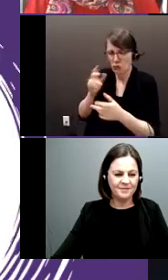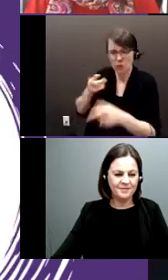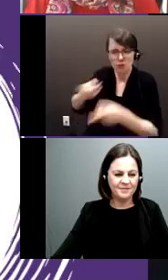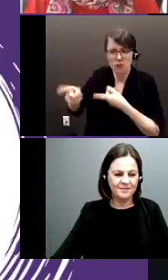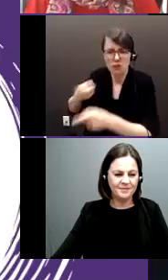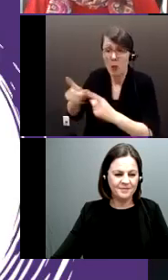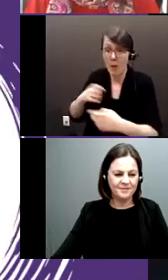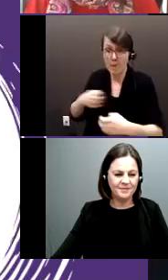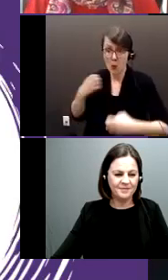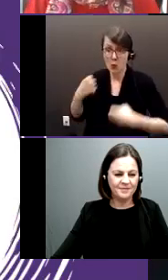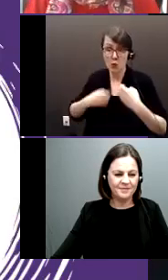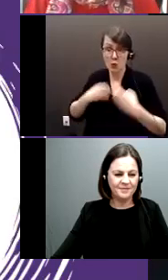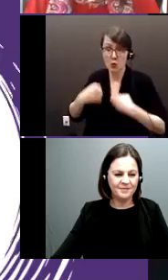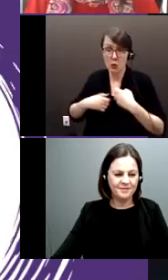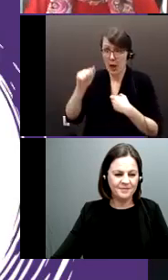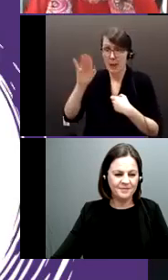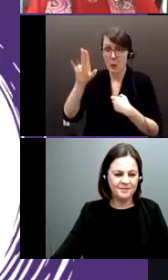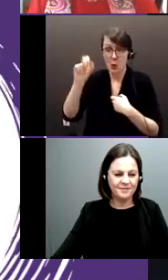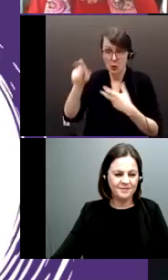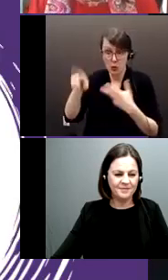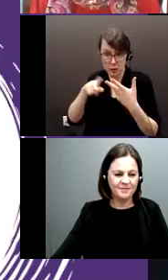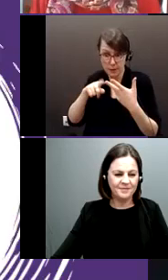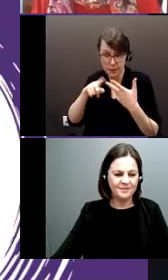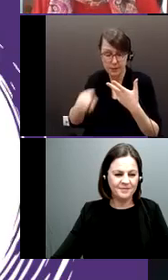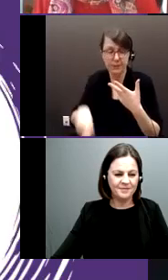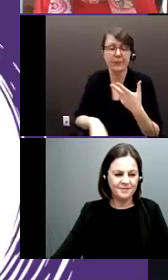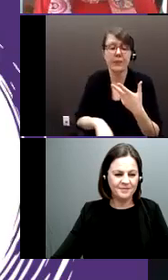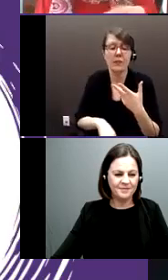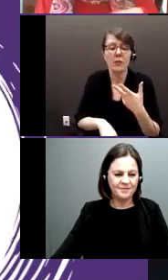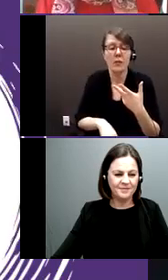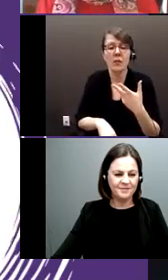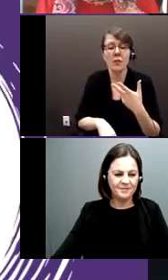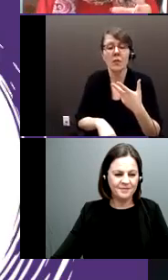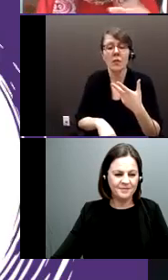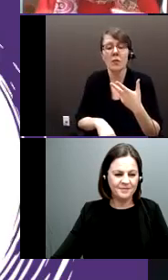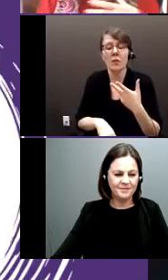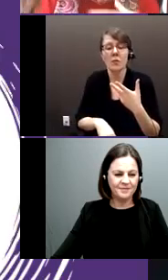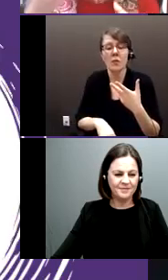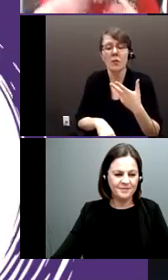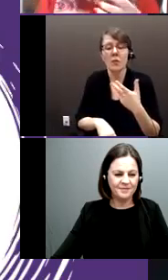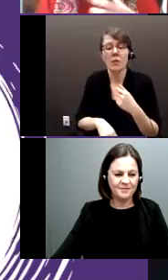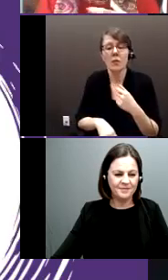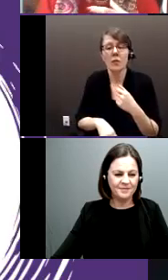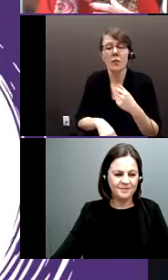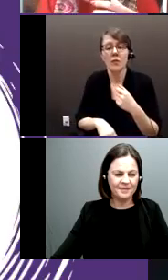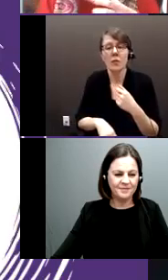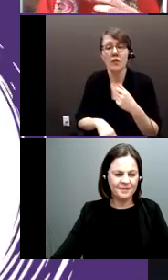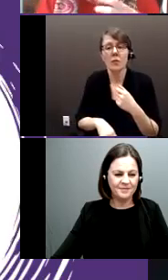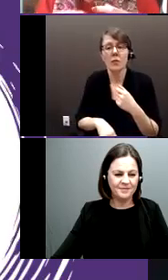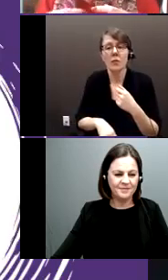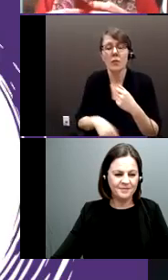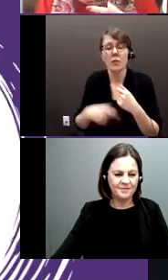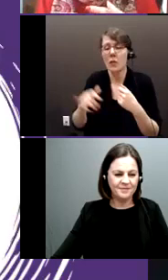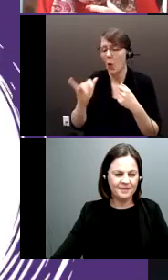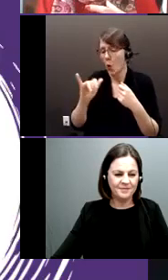perpetrated towards older adults. I also feel that it's important, and I'm sort of sticking it in here, and